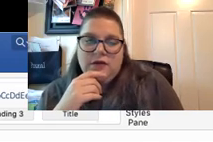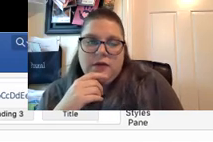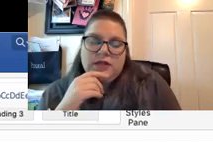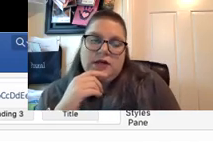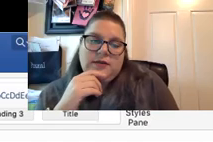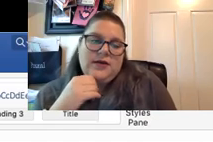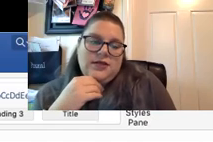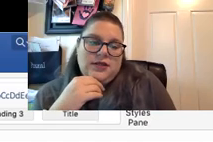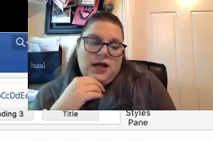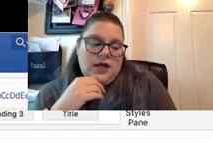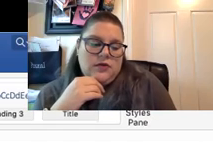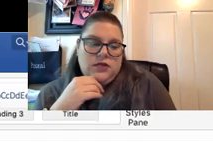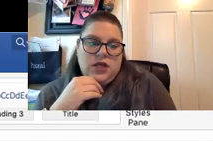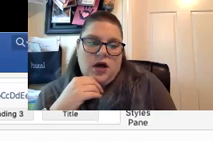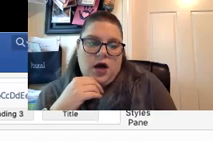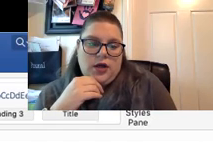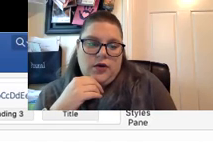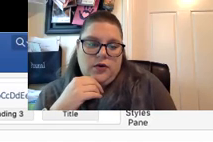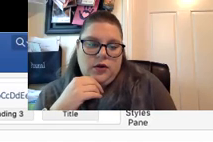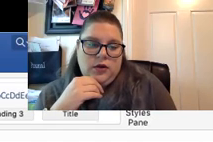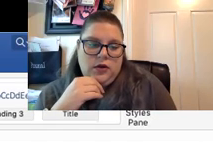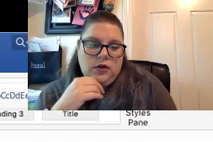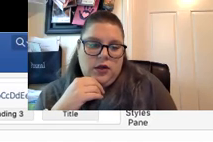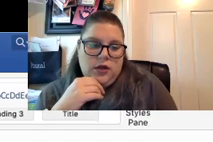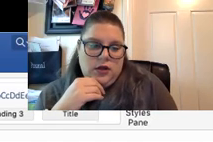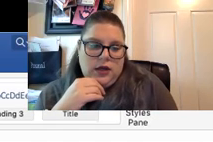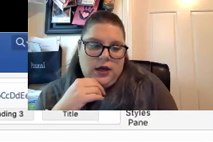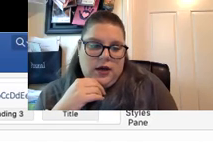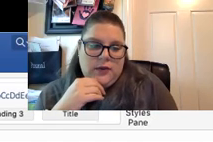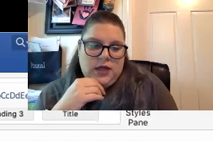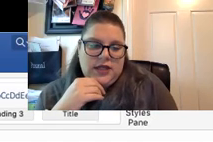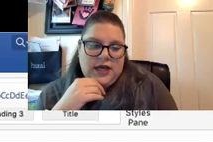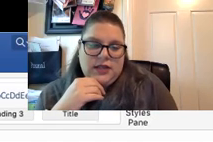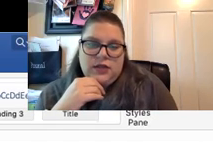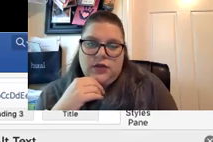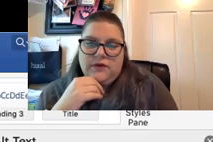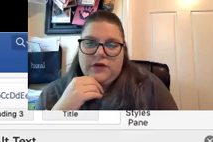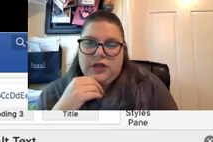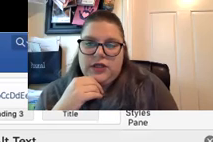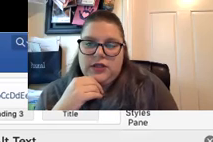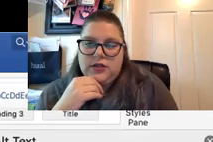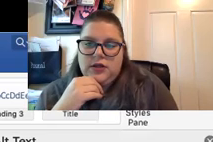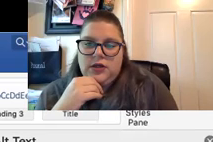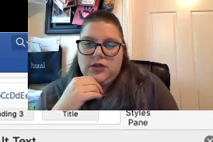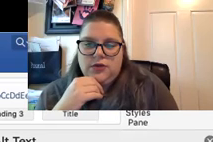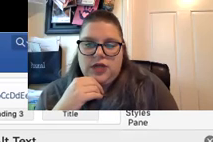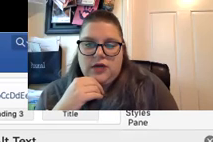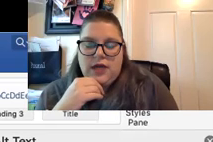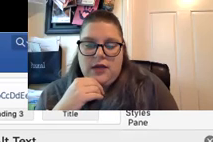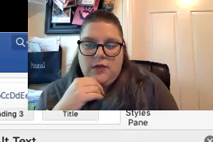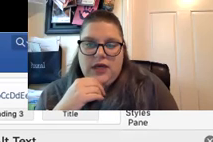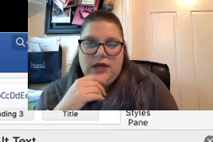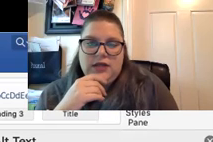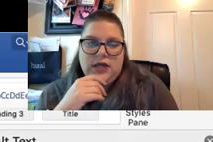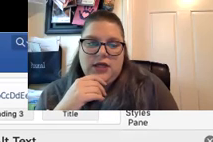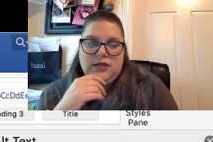The other thing we talked about is to not use the auto alt text in the newer versions. Don't